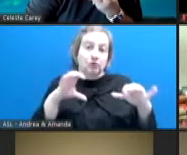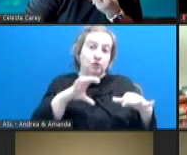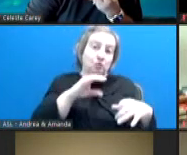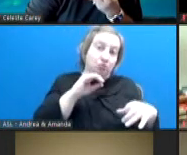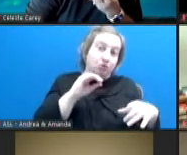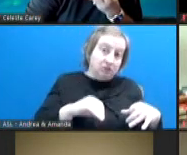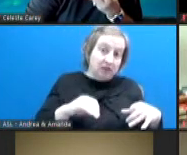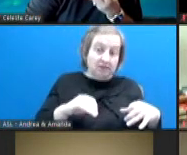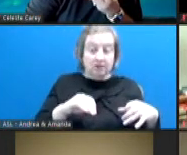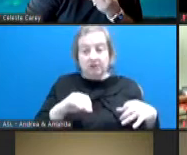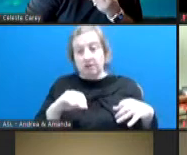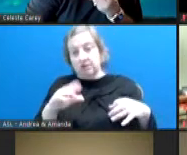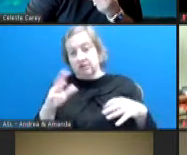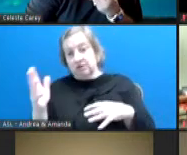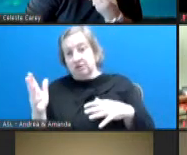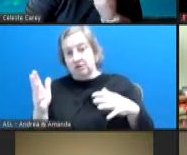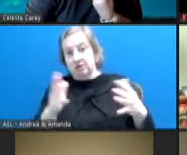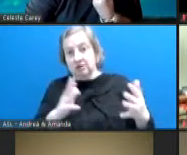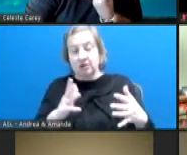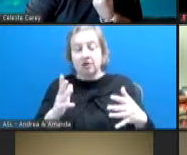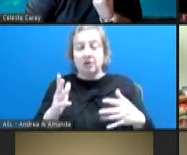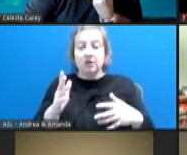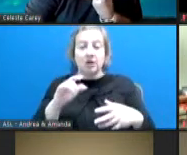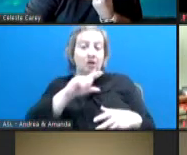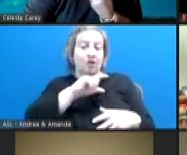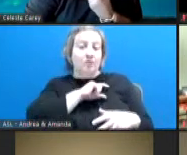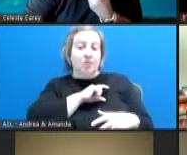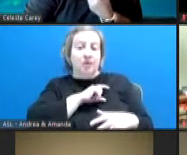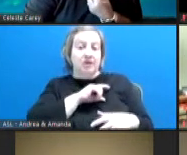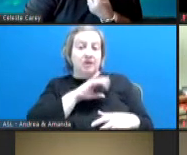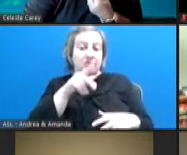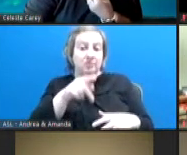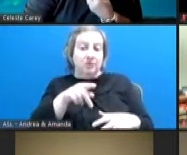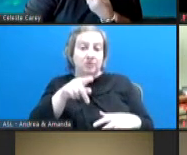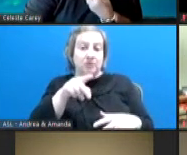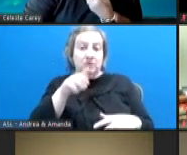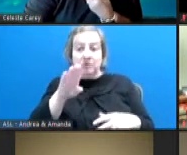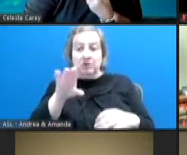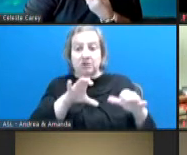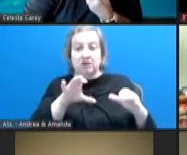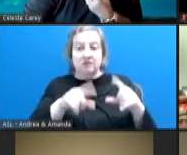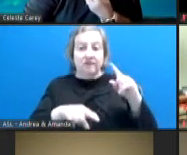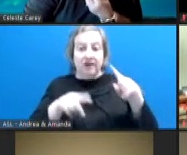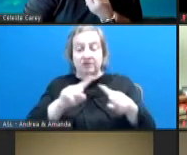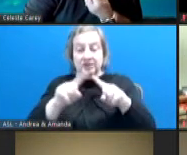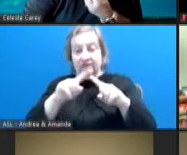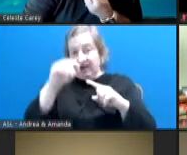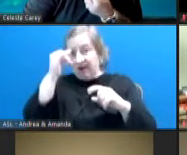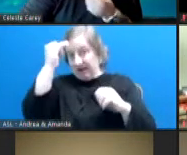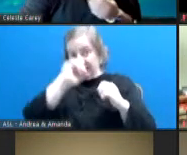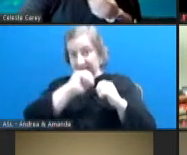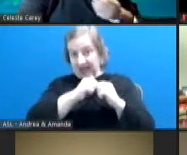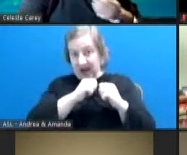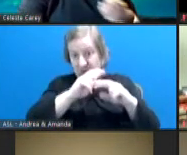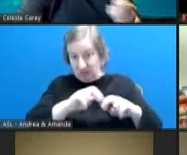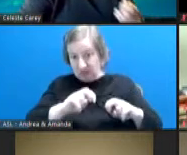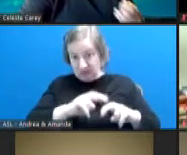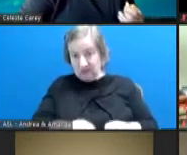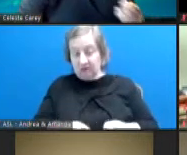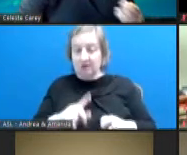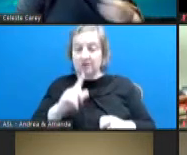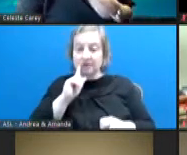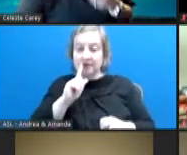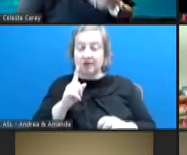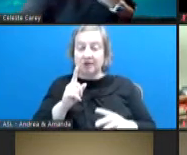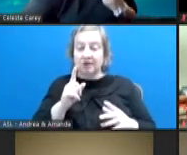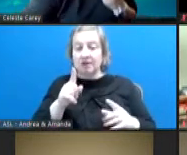them? The police bureau went through some various ideas of how to do it. And ultimately at the